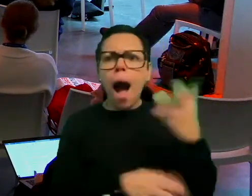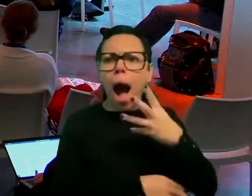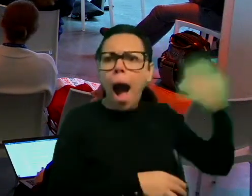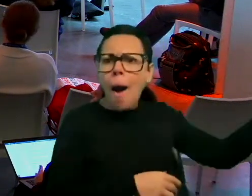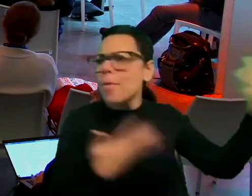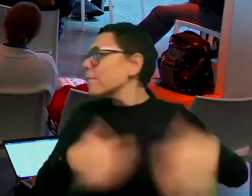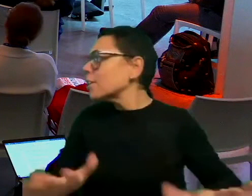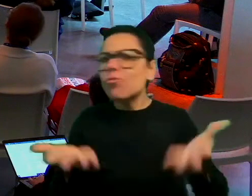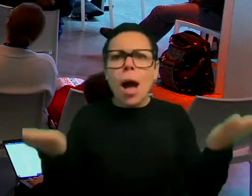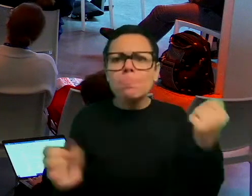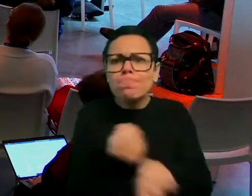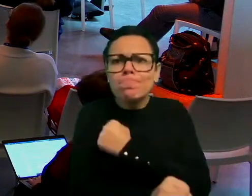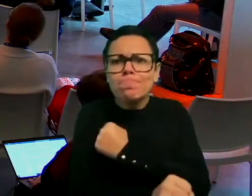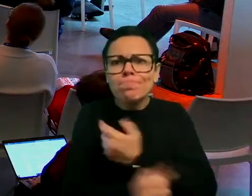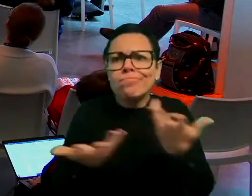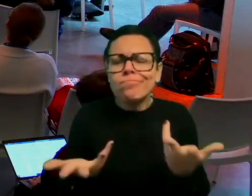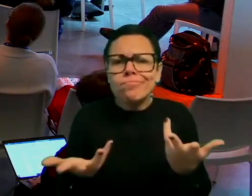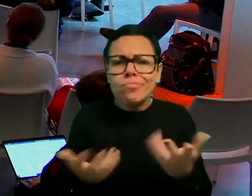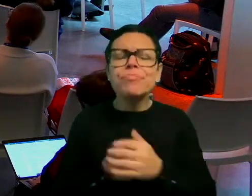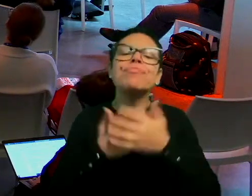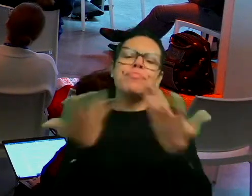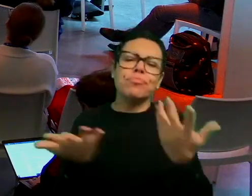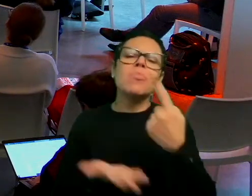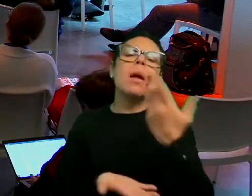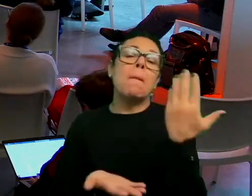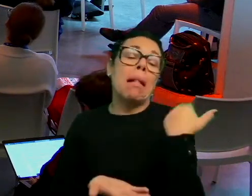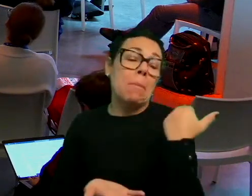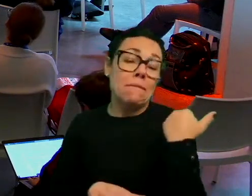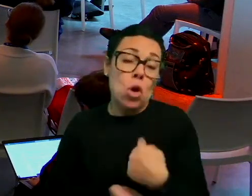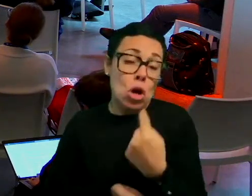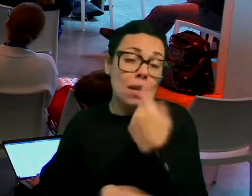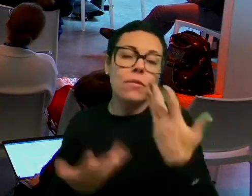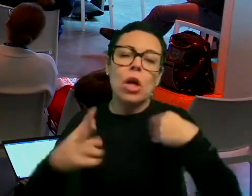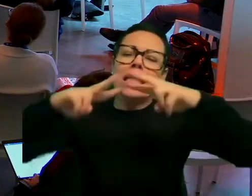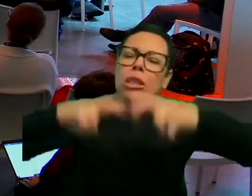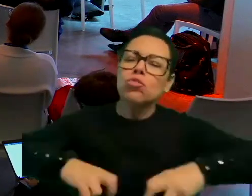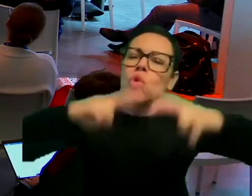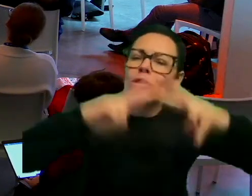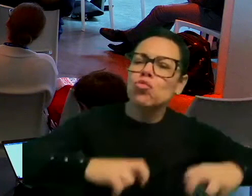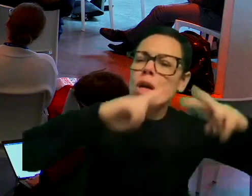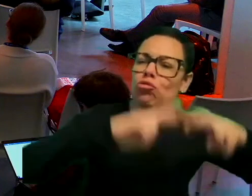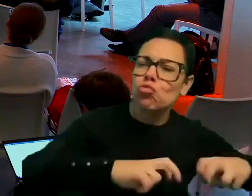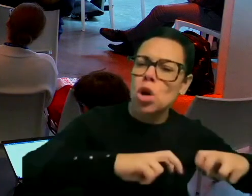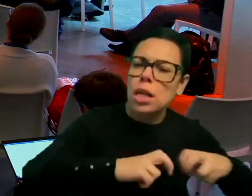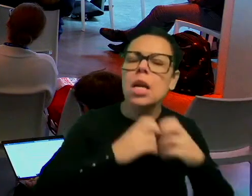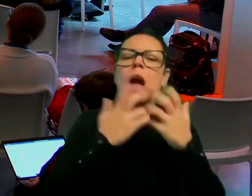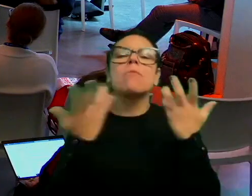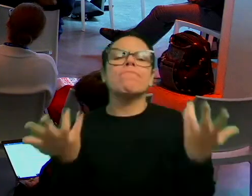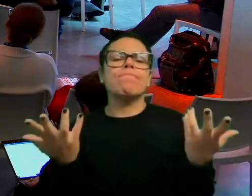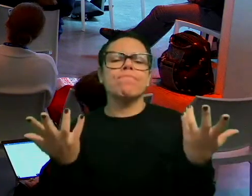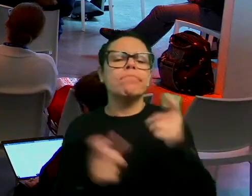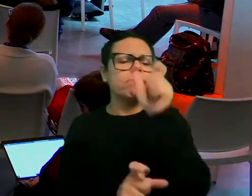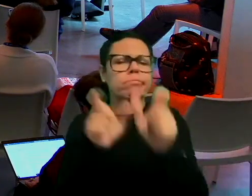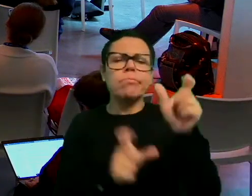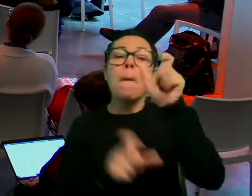said before, we are researching, we're providing data tools and partnering with others to support member states and the